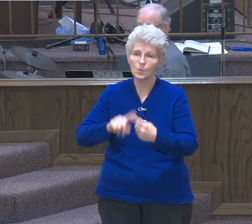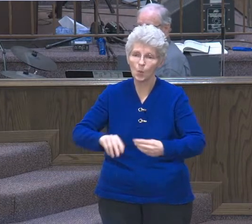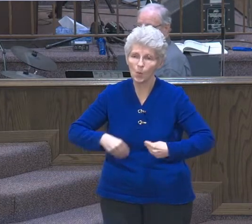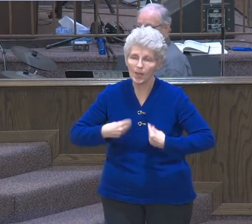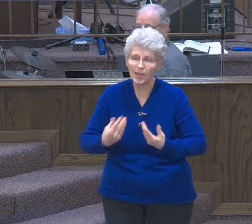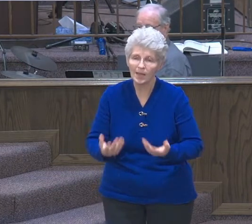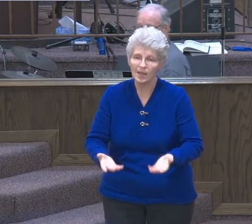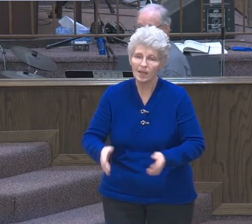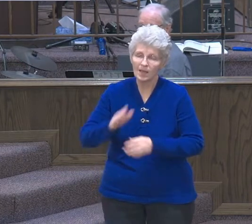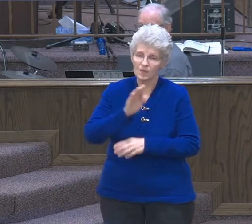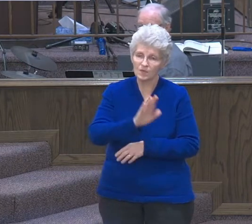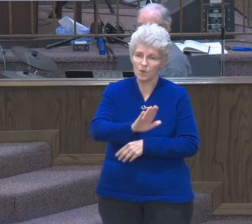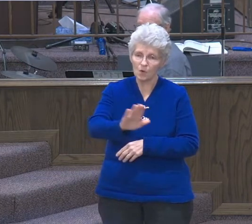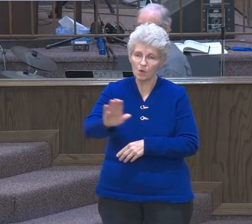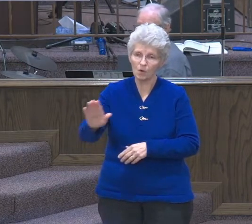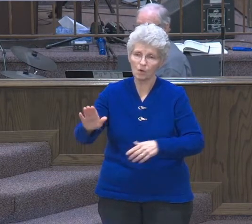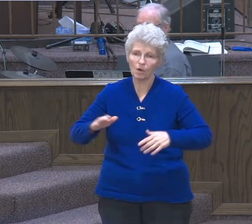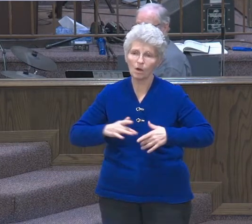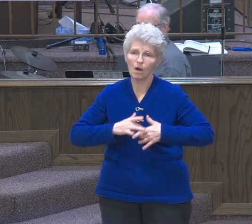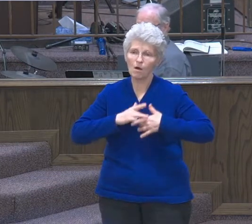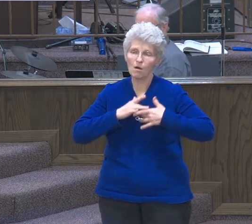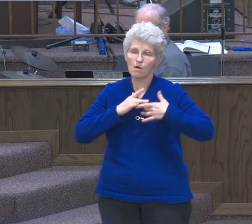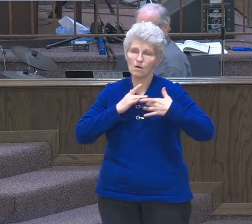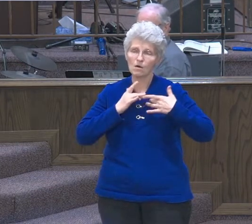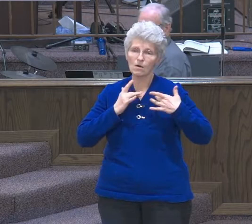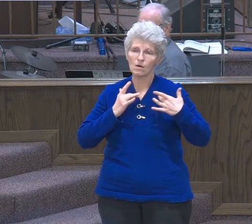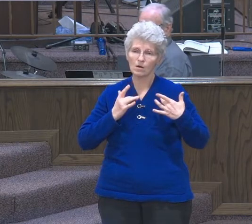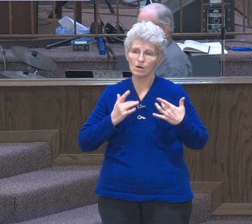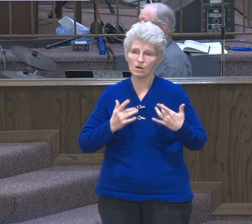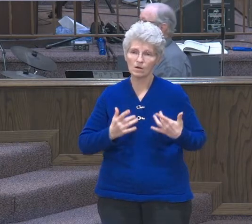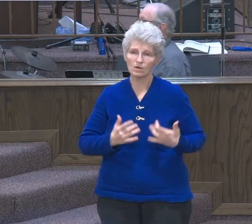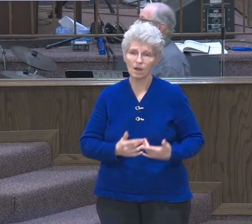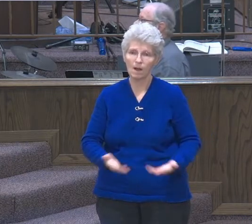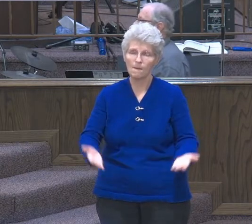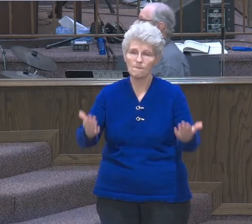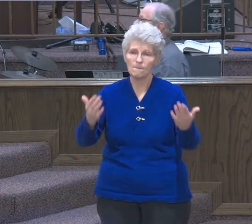time to give your heart.